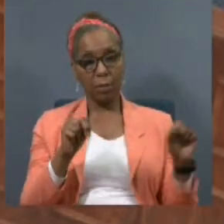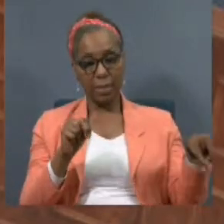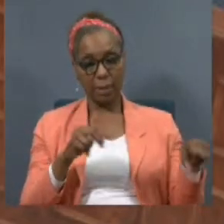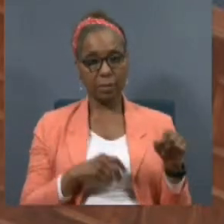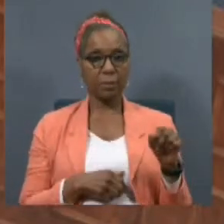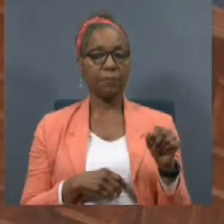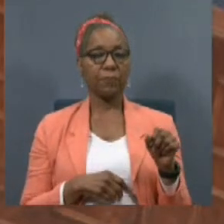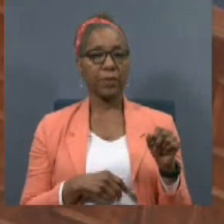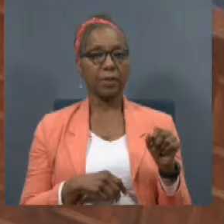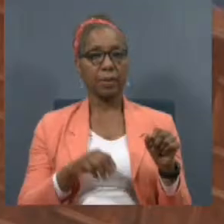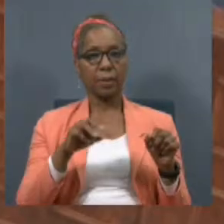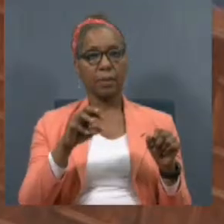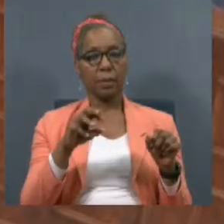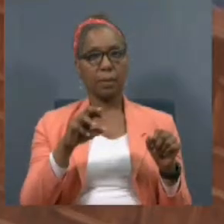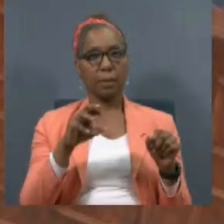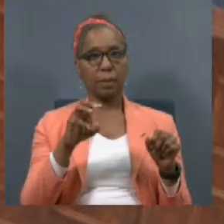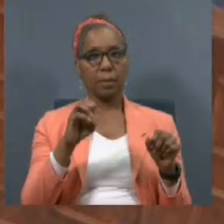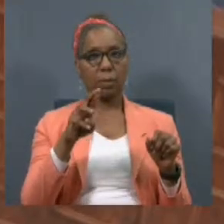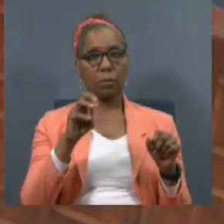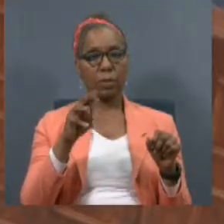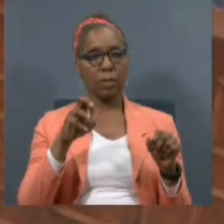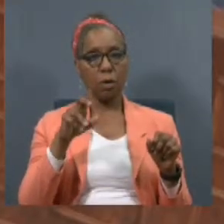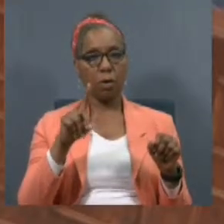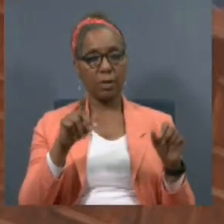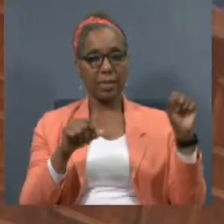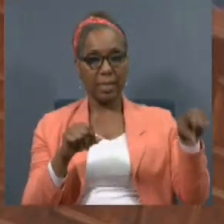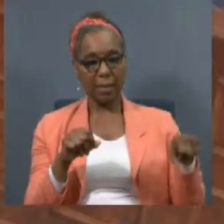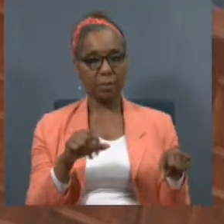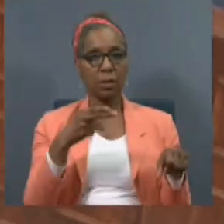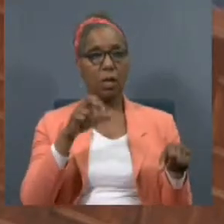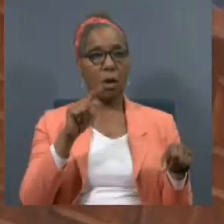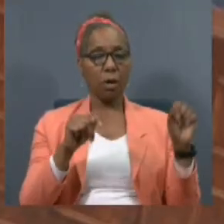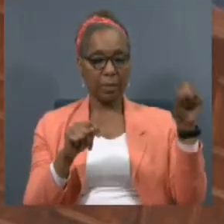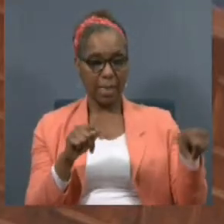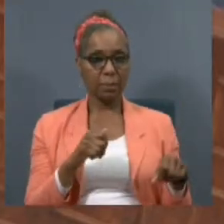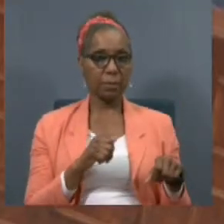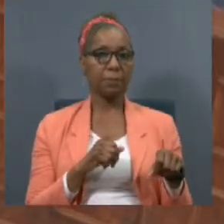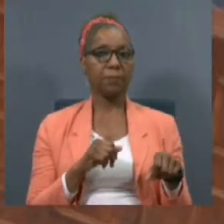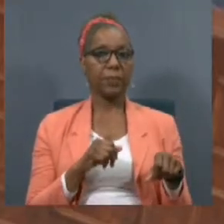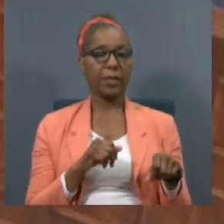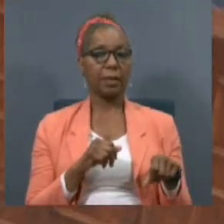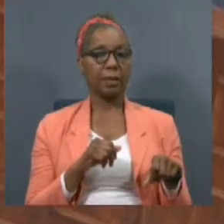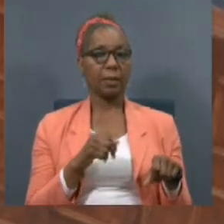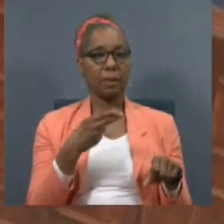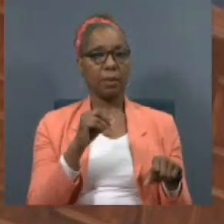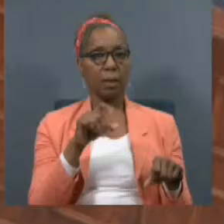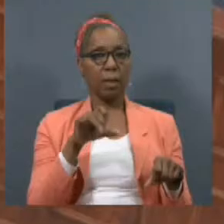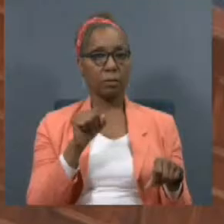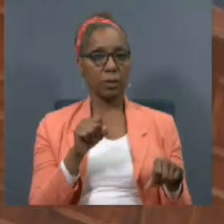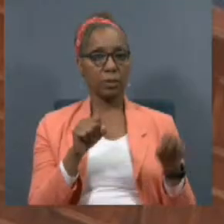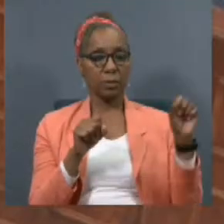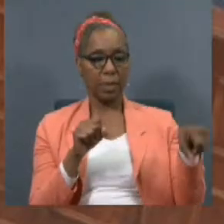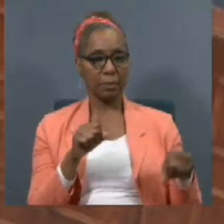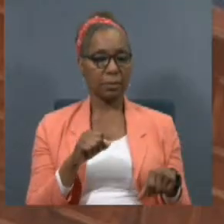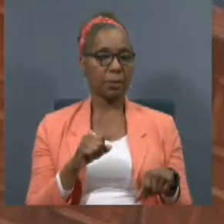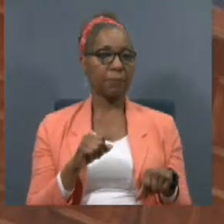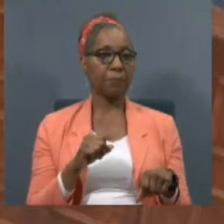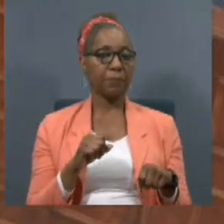Yes. Menard, Yes. Hart, Yes. Hodges,